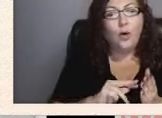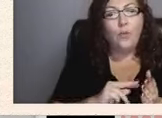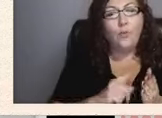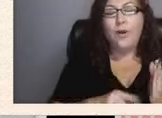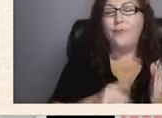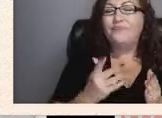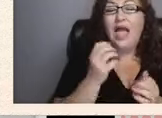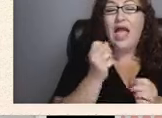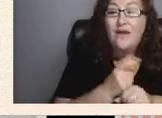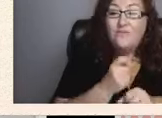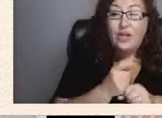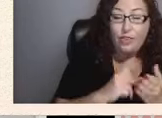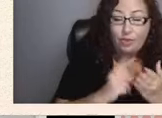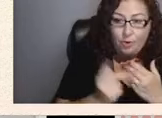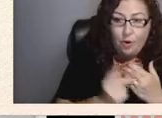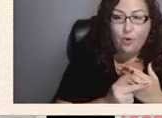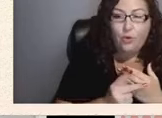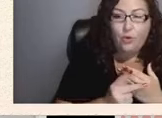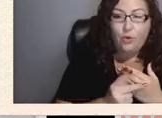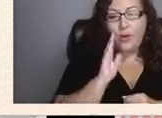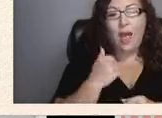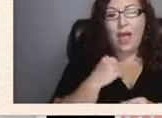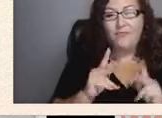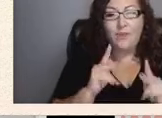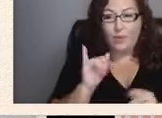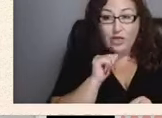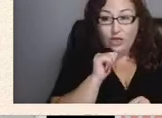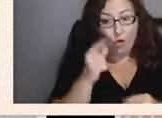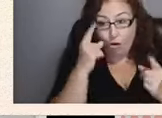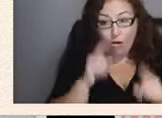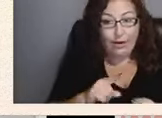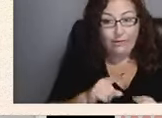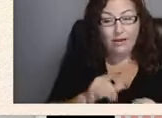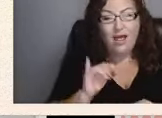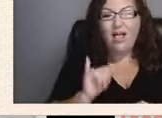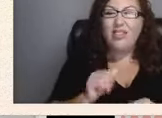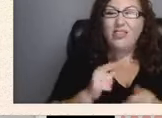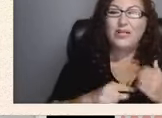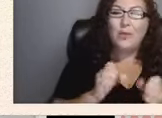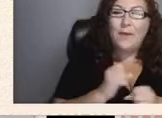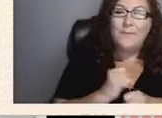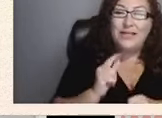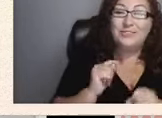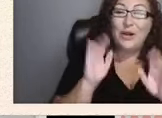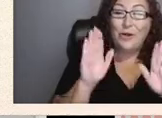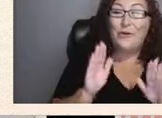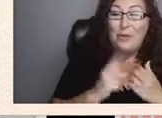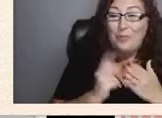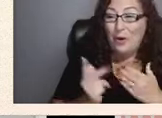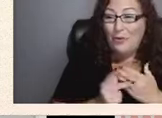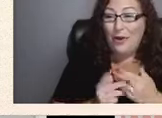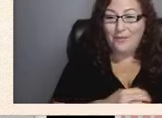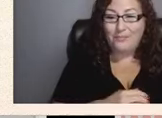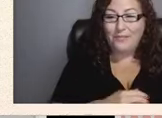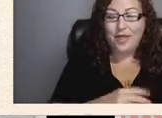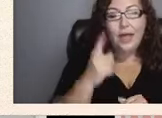year in the program, there's going to be people that don't agree. And that's what makes it a great program.